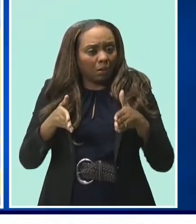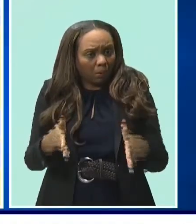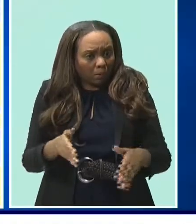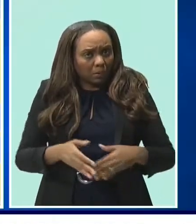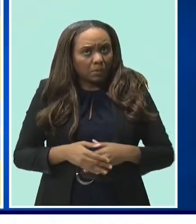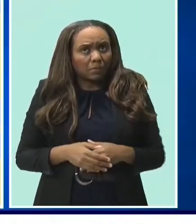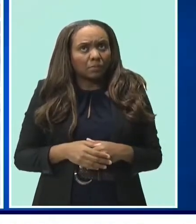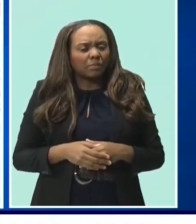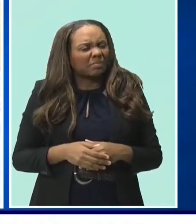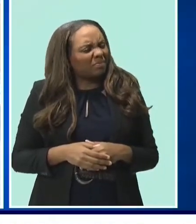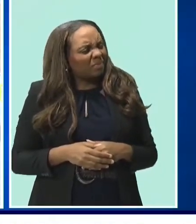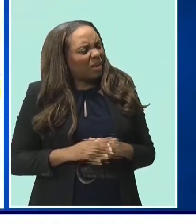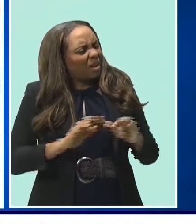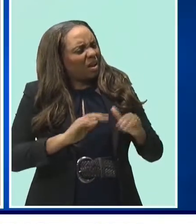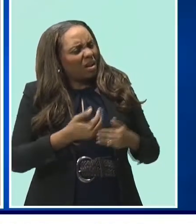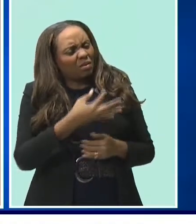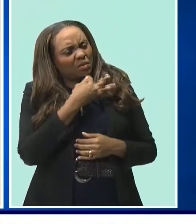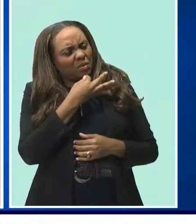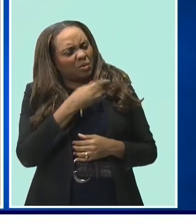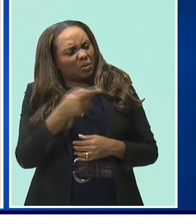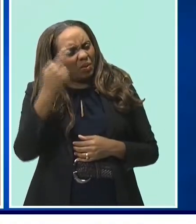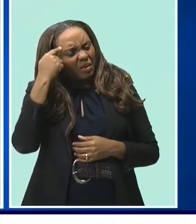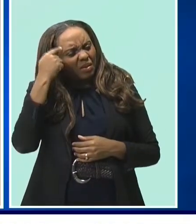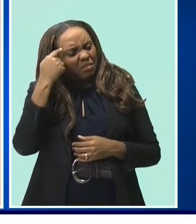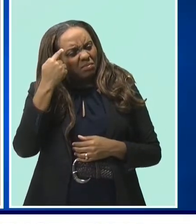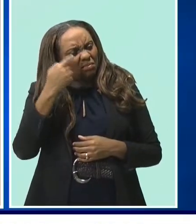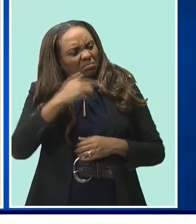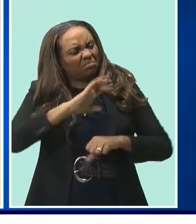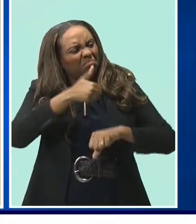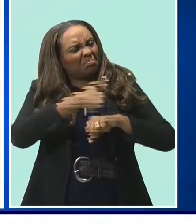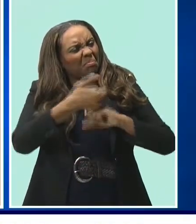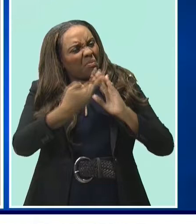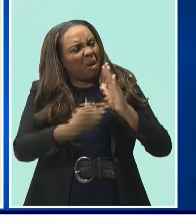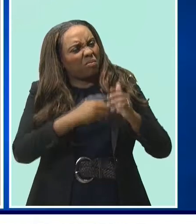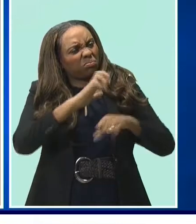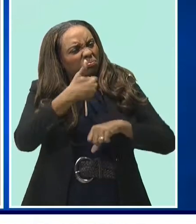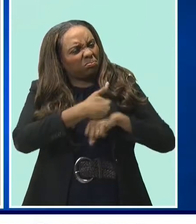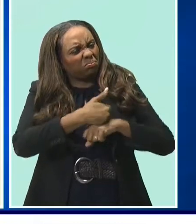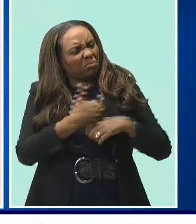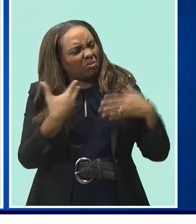How soon do you expect those that teething measure and mechanism to be in place?